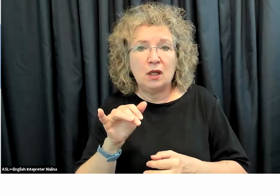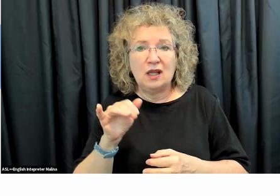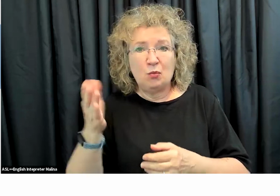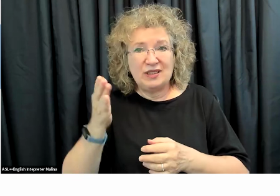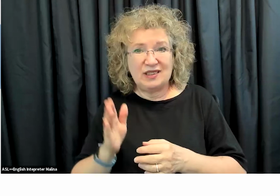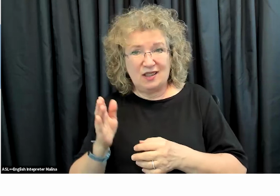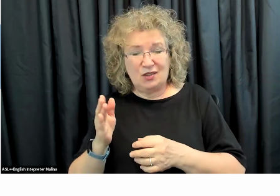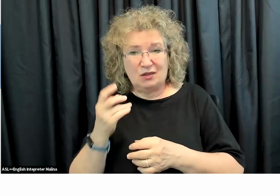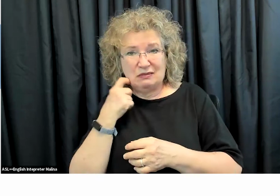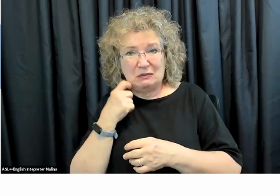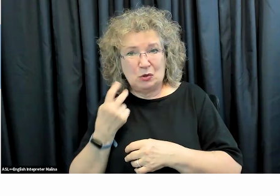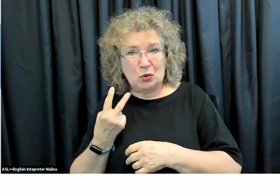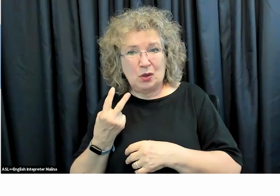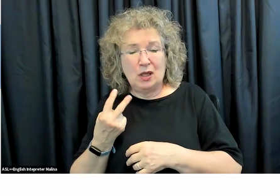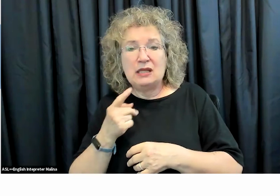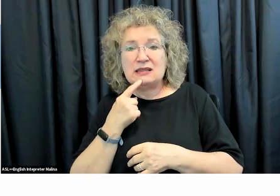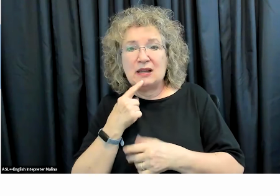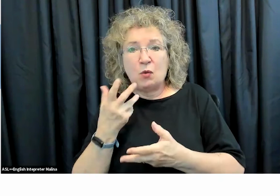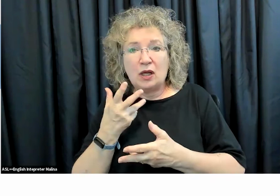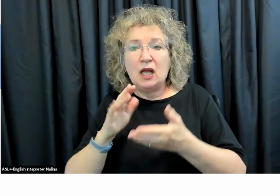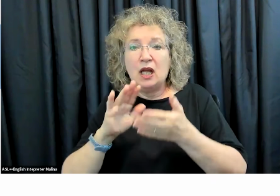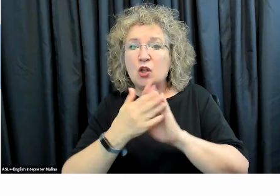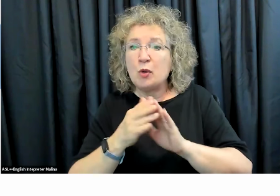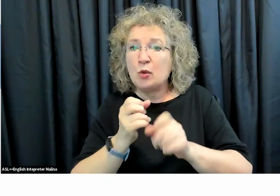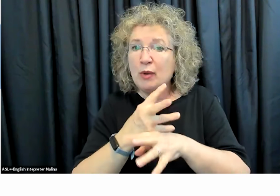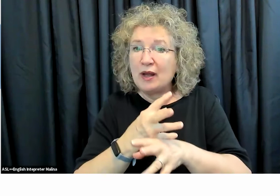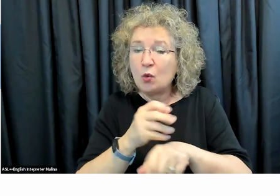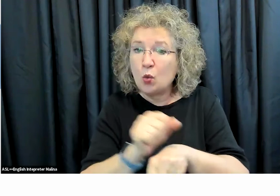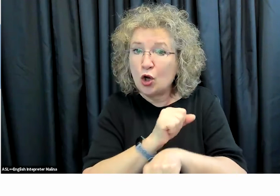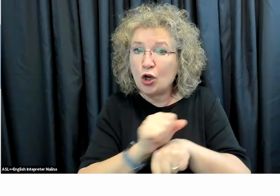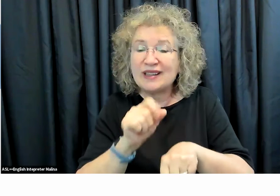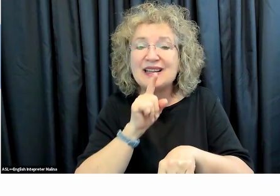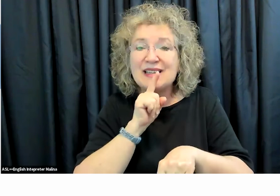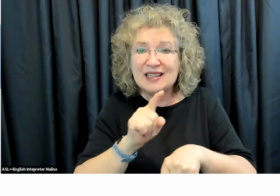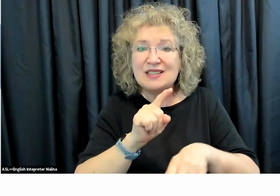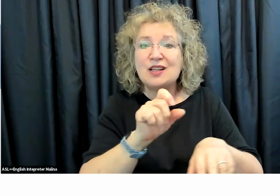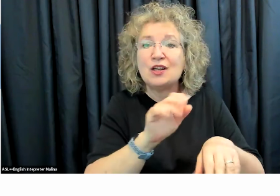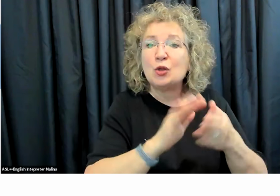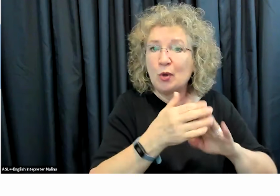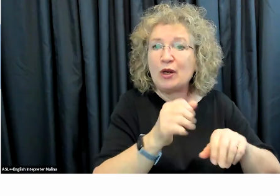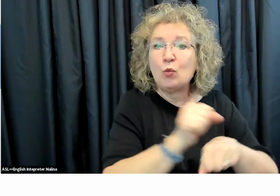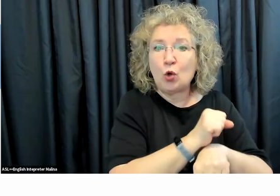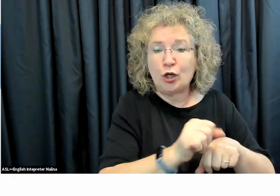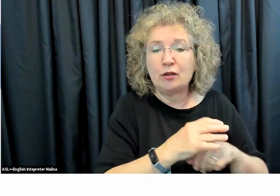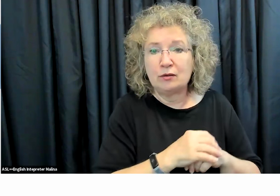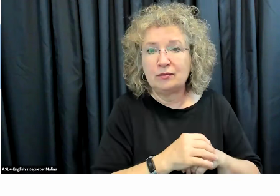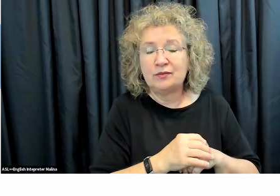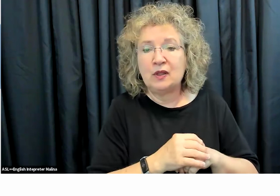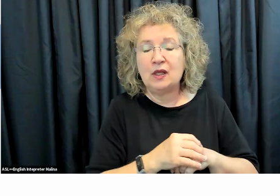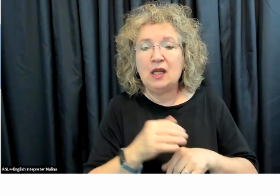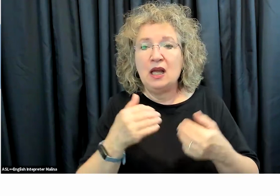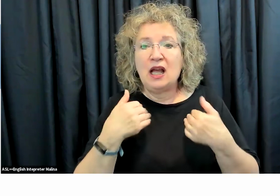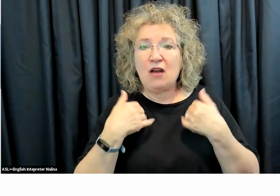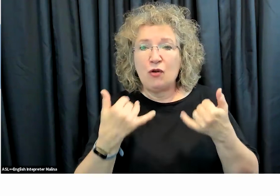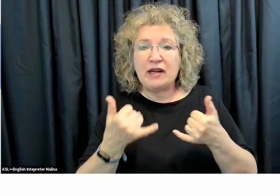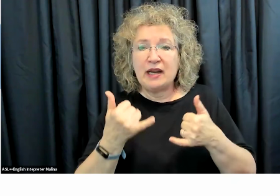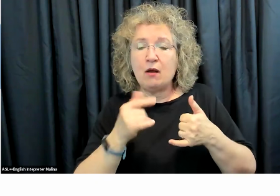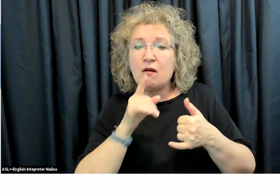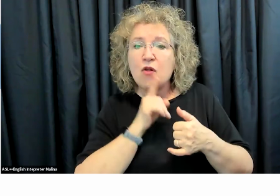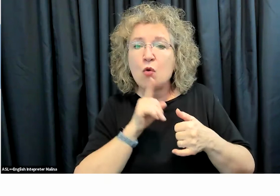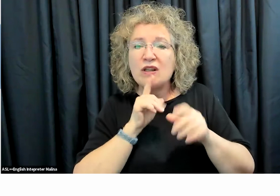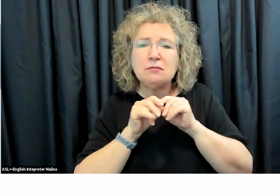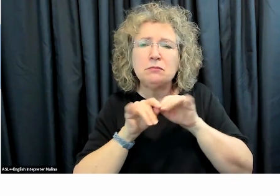presenters, is community preparedness work is community work. And we have an epidemic of loneliness in this